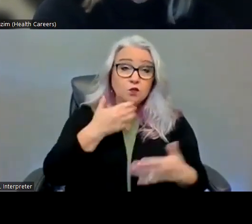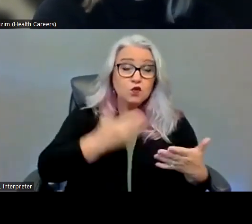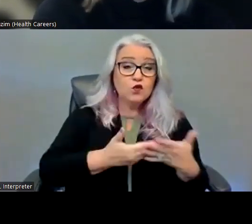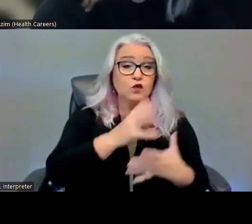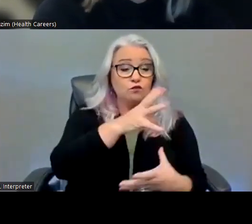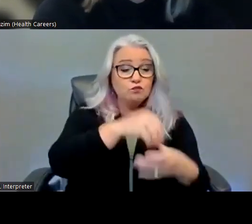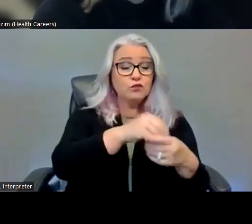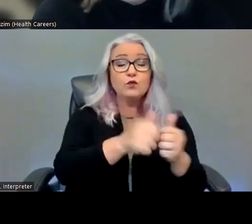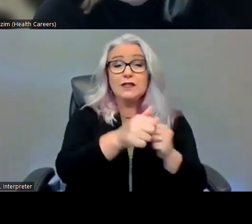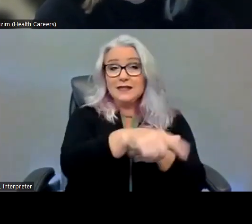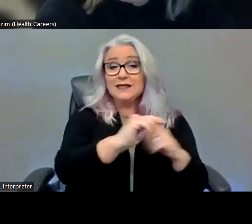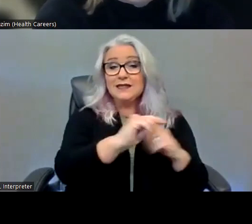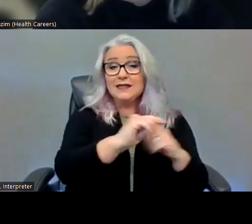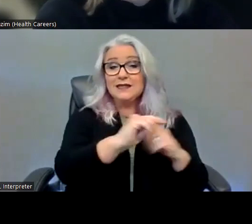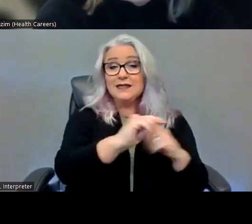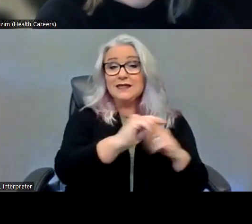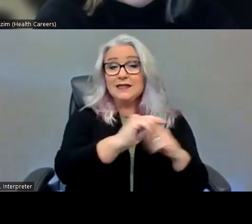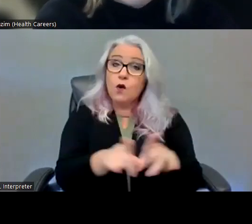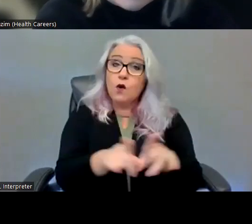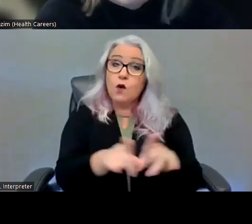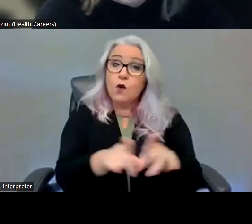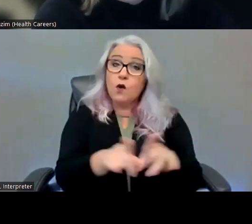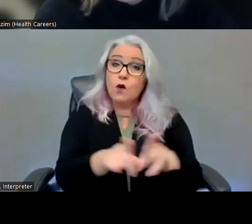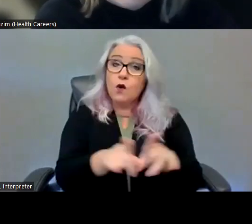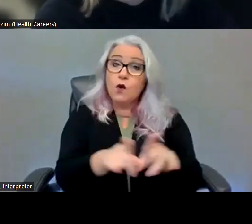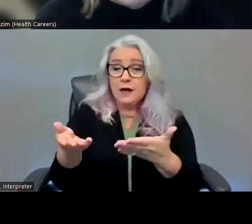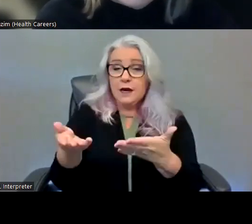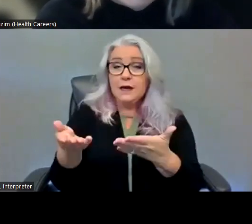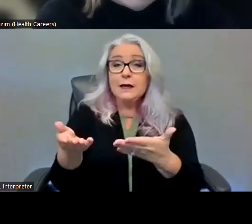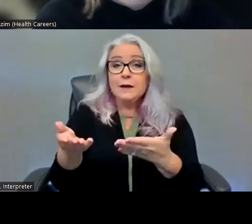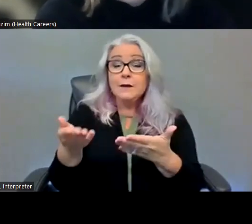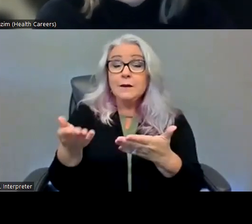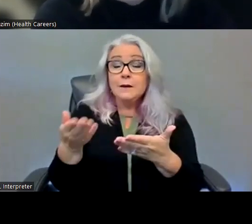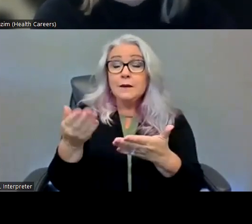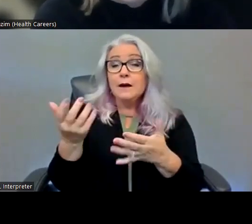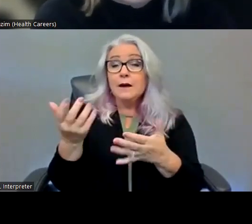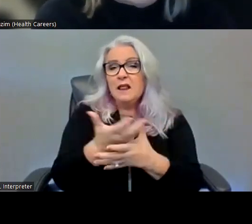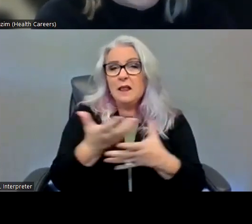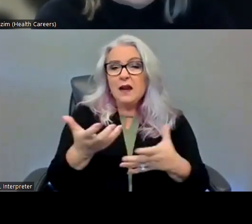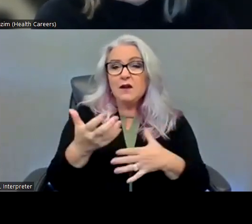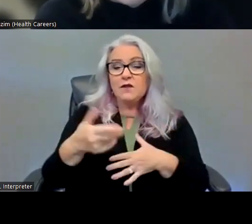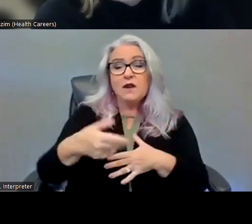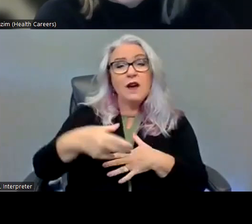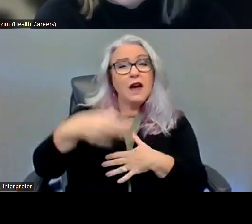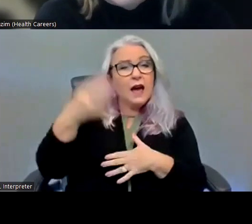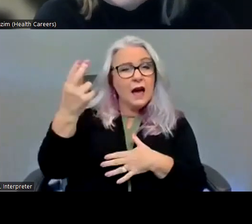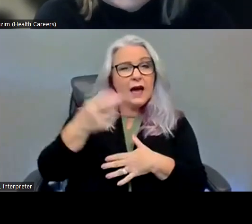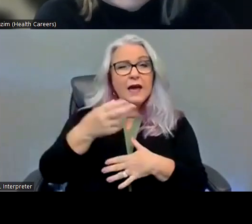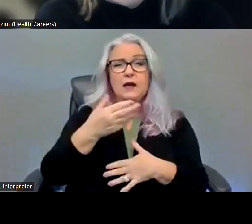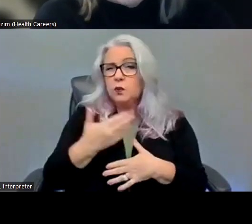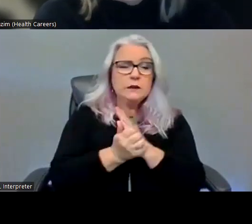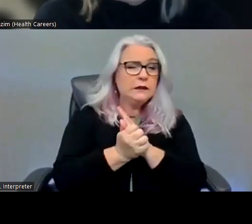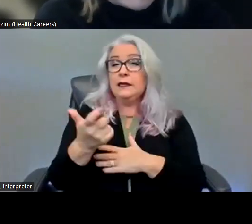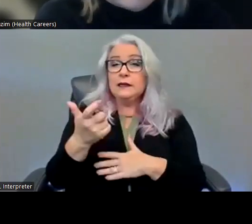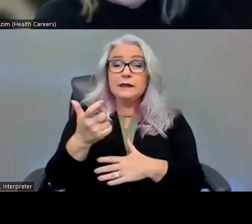but also to provide high quality, safe patient care. Also, strong critical